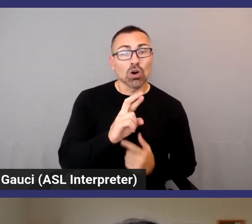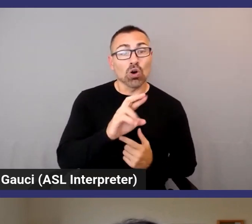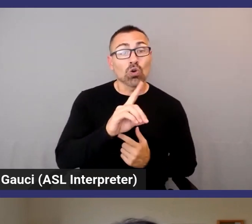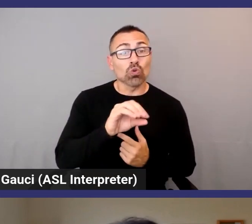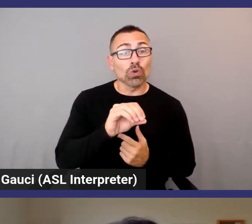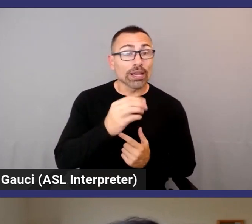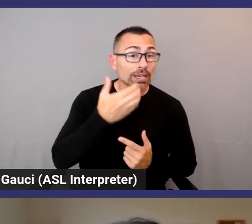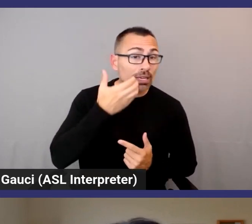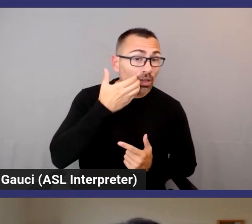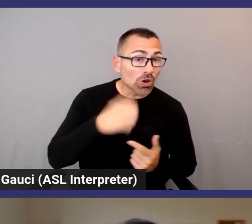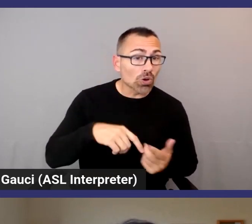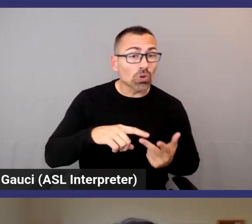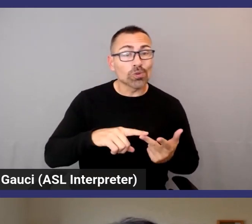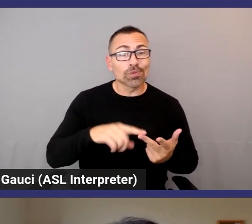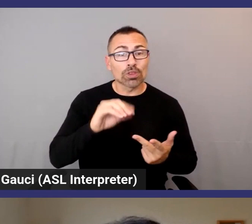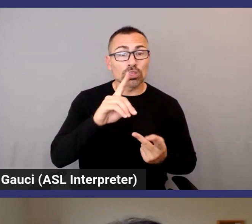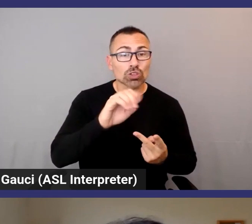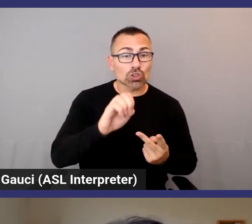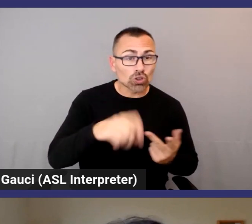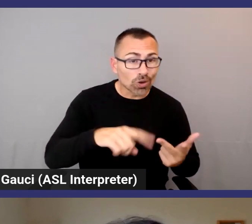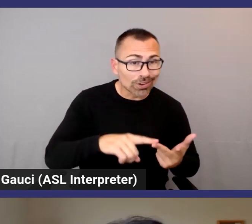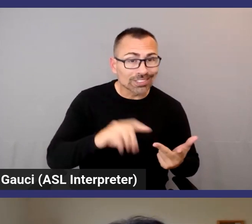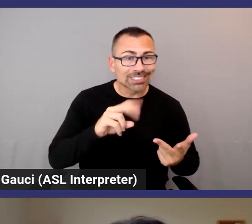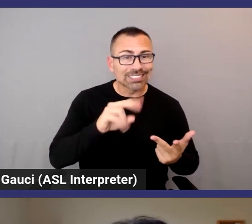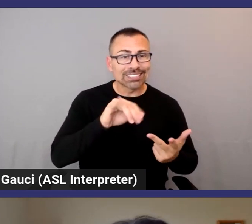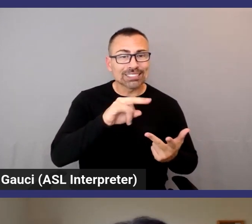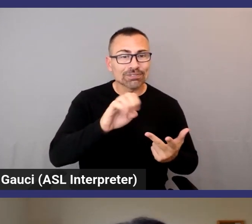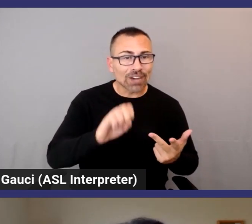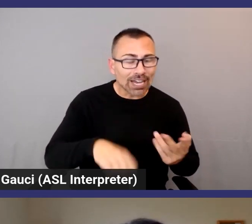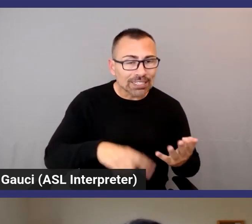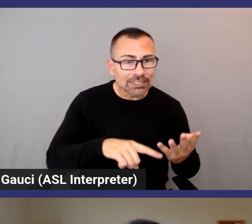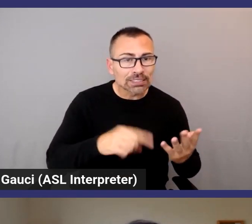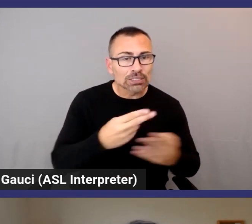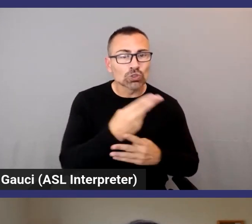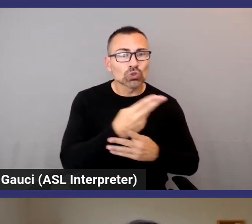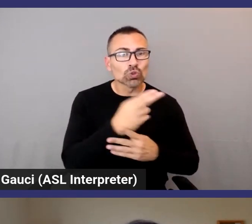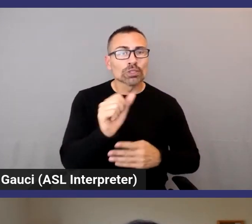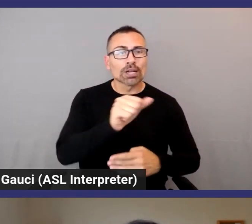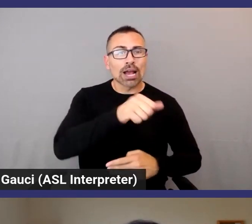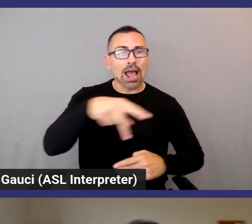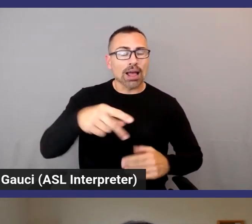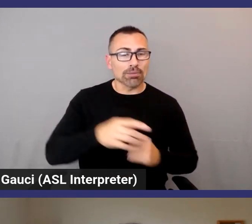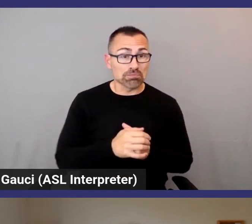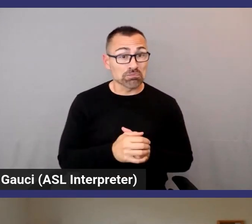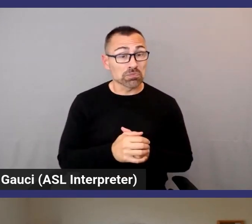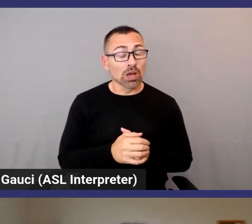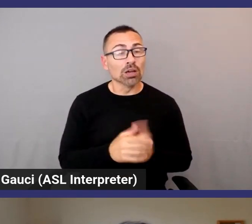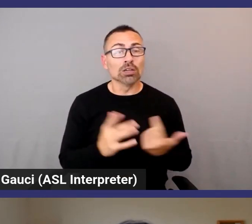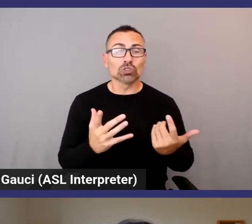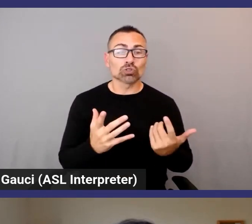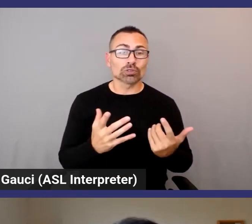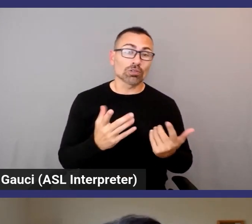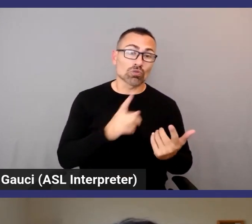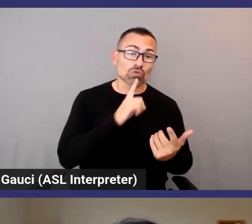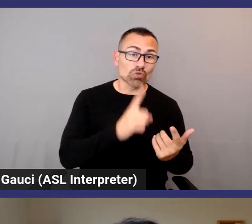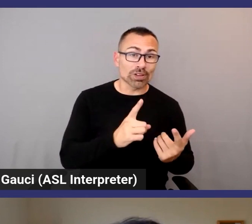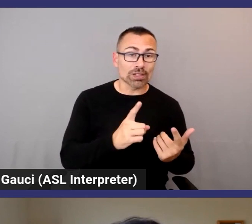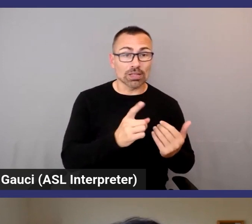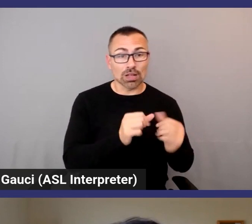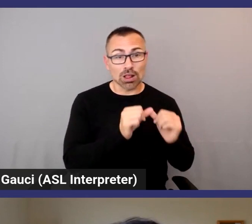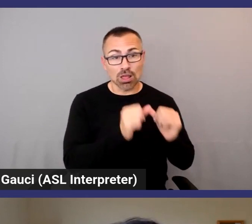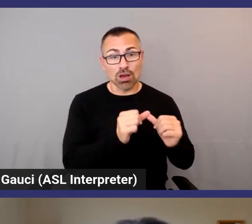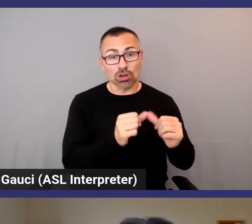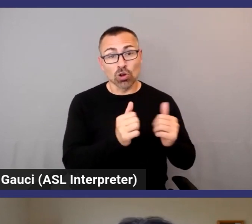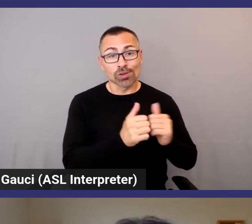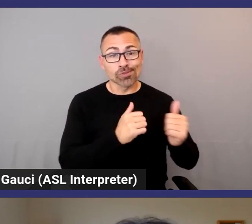user application, but really pre-integrating those solutions so that the upfront or ongoing system integration